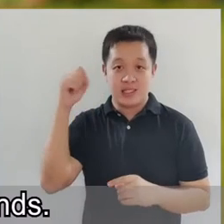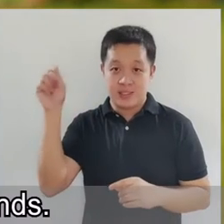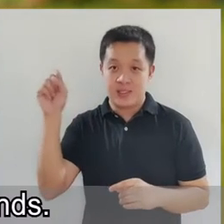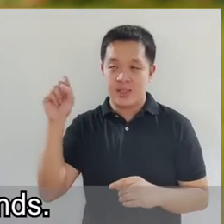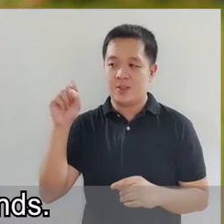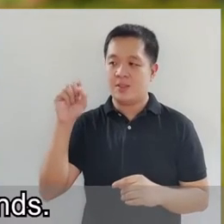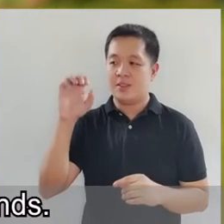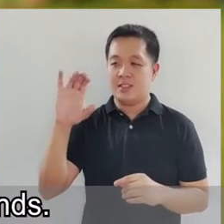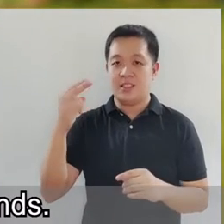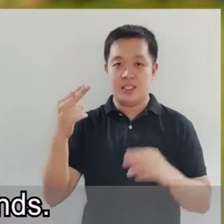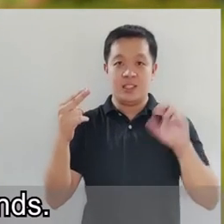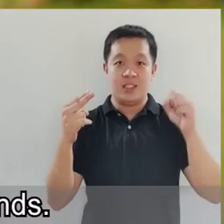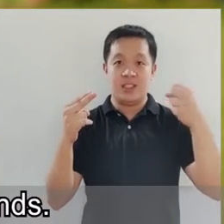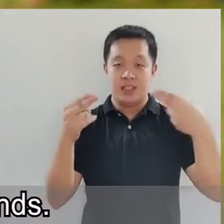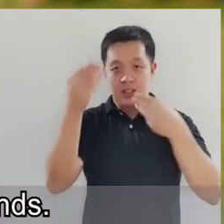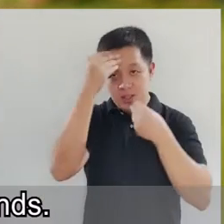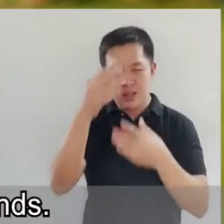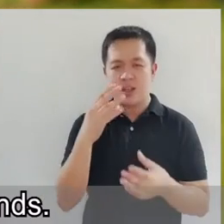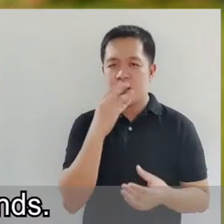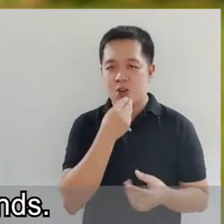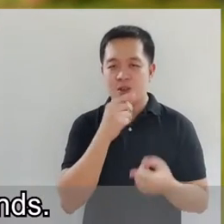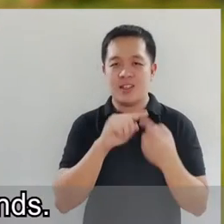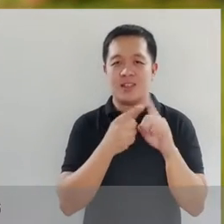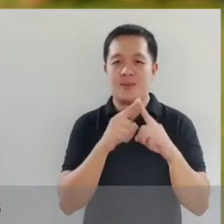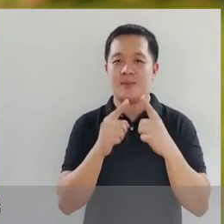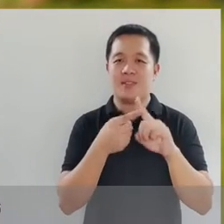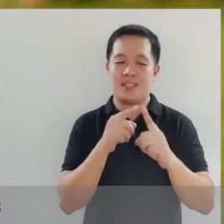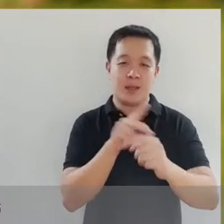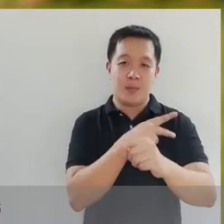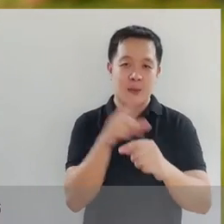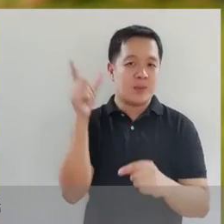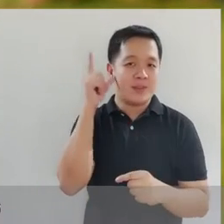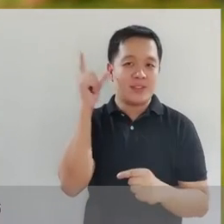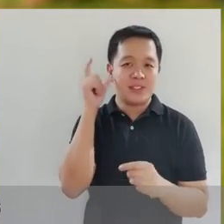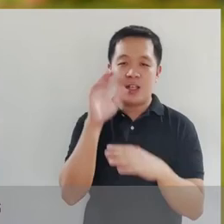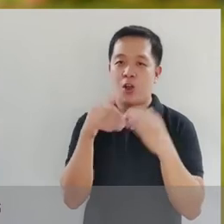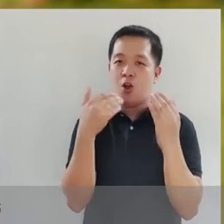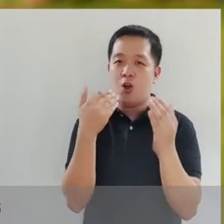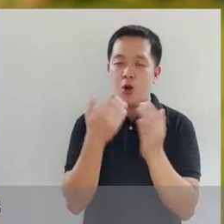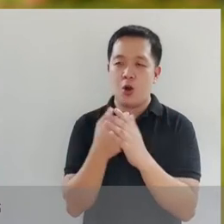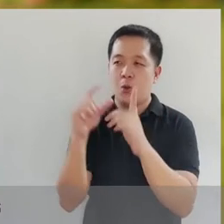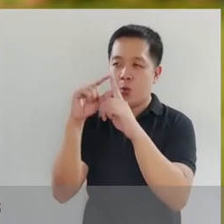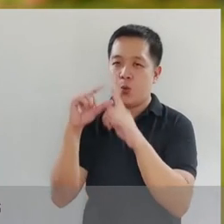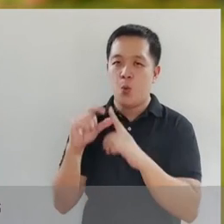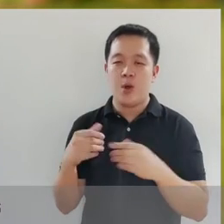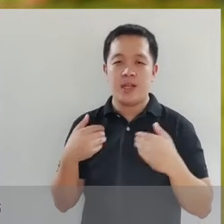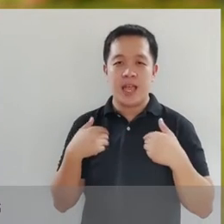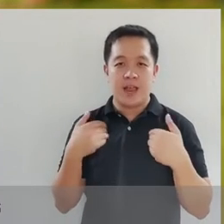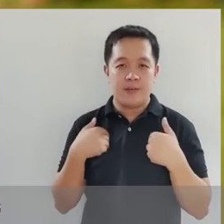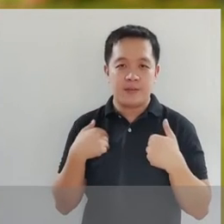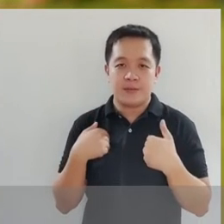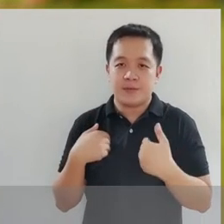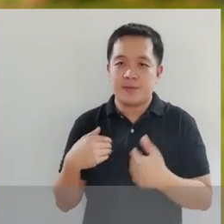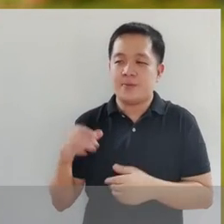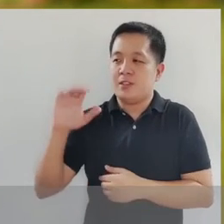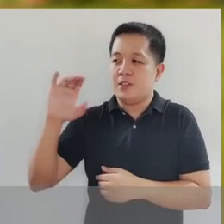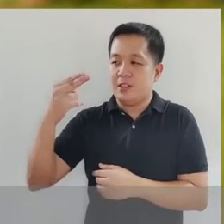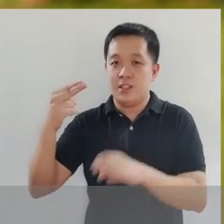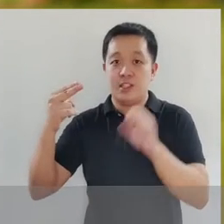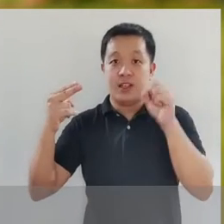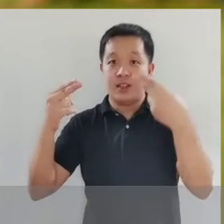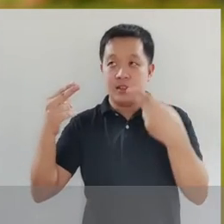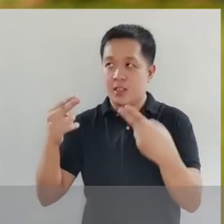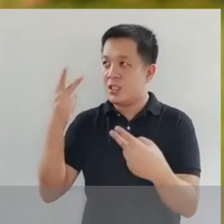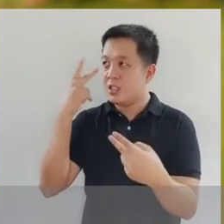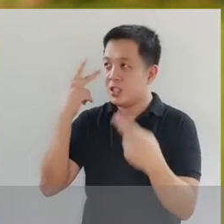digraphs CH and SH from our friends. Listen to their poems and take note of the words with the